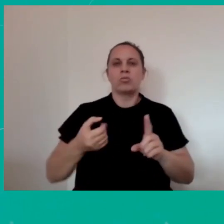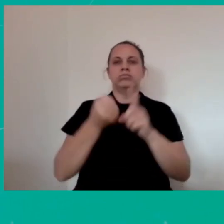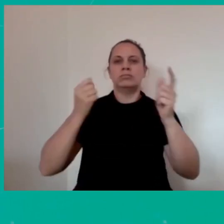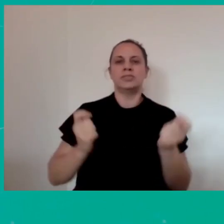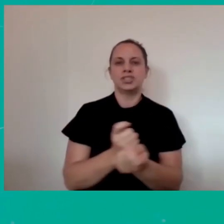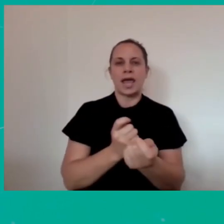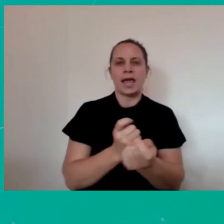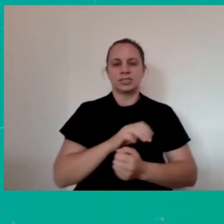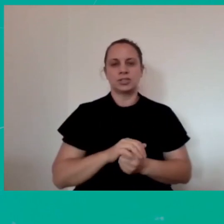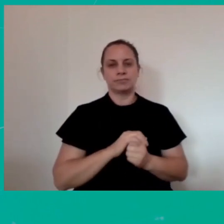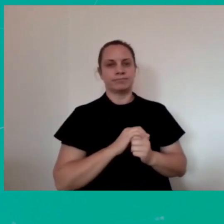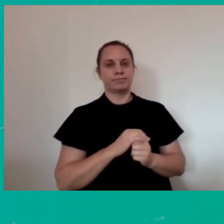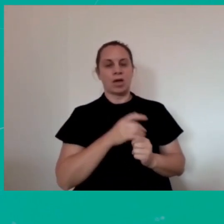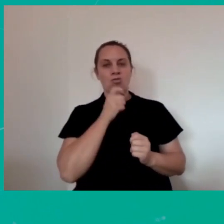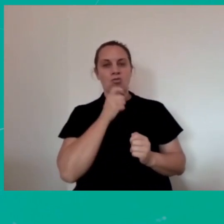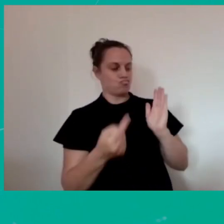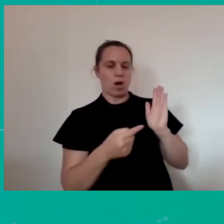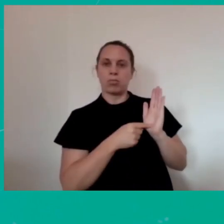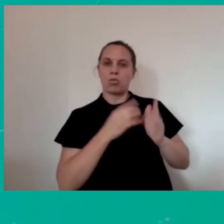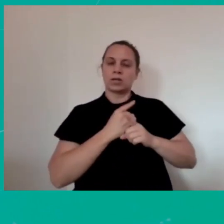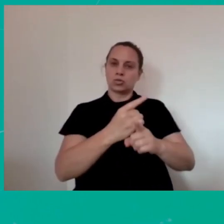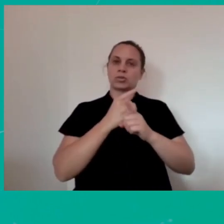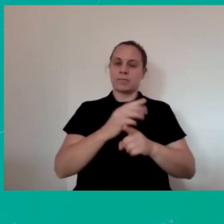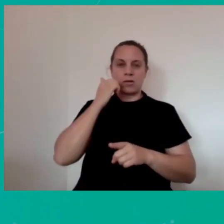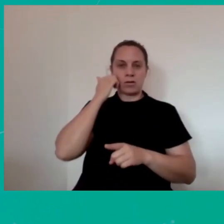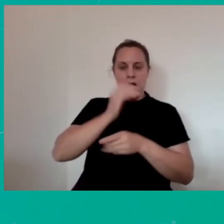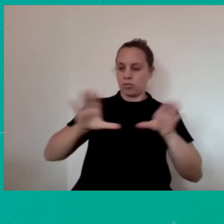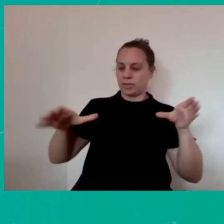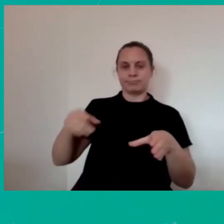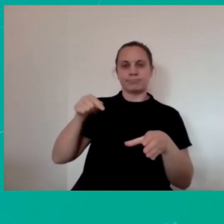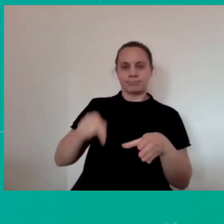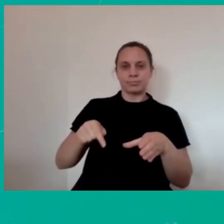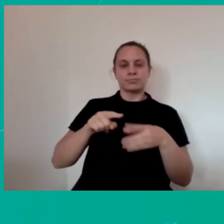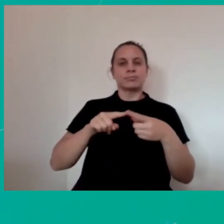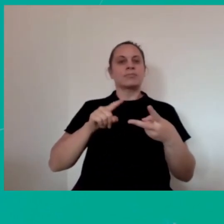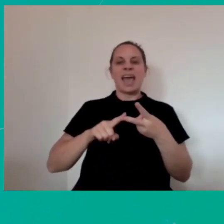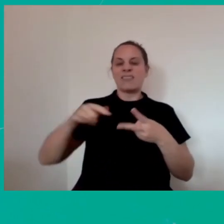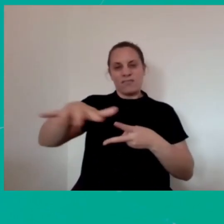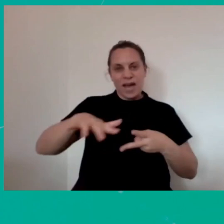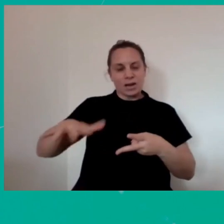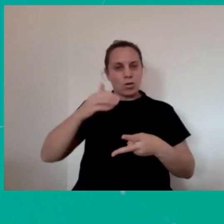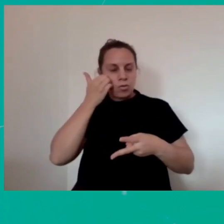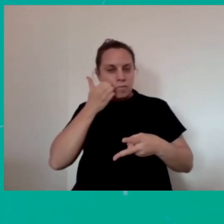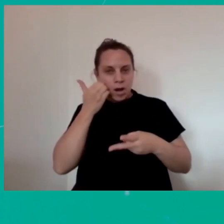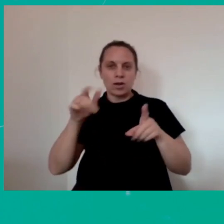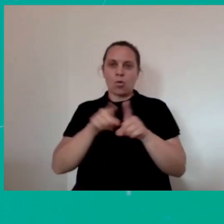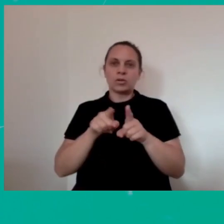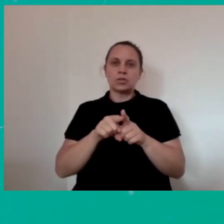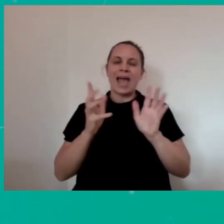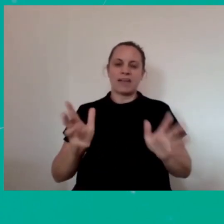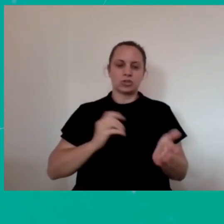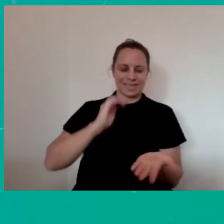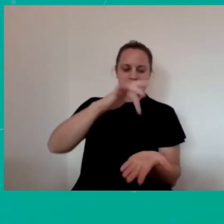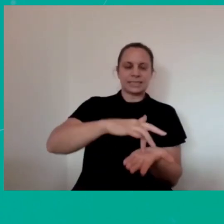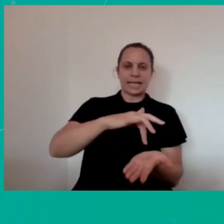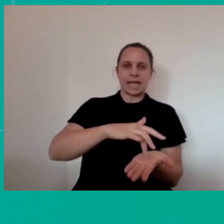This report talks about the need for tangata whaikaha Māori and whānau whaikaha Māori to be centre of